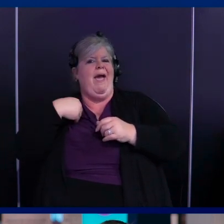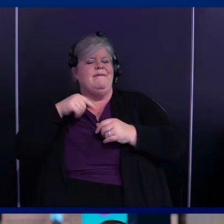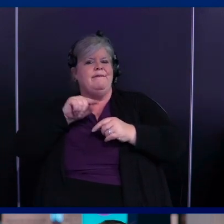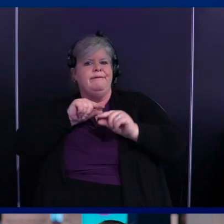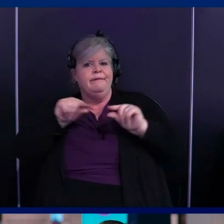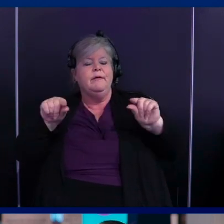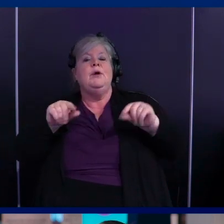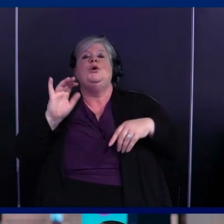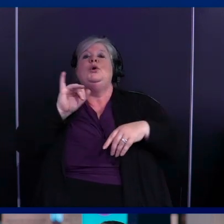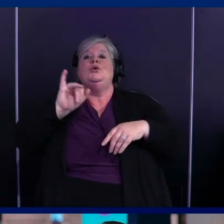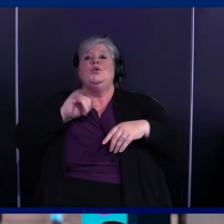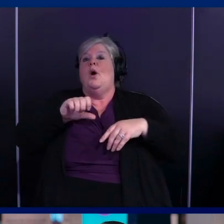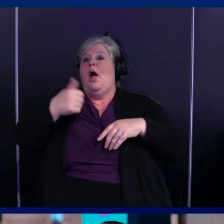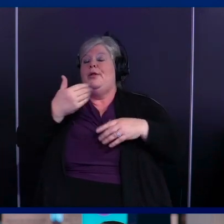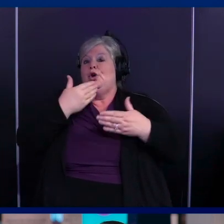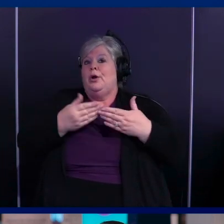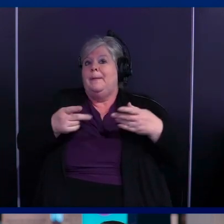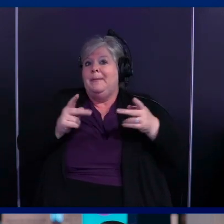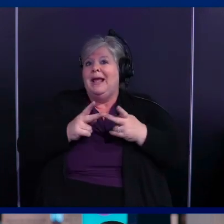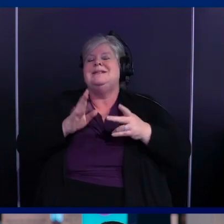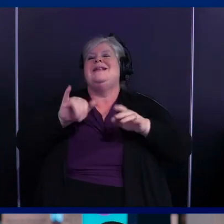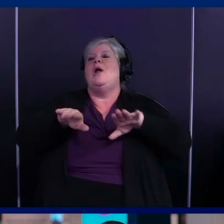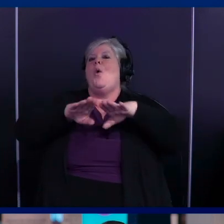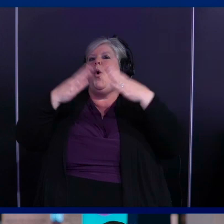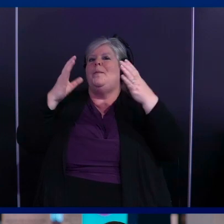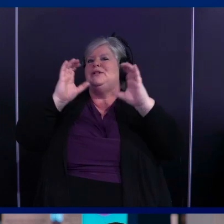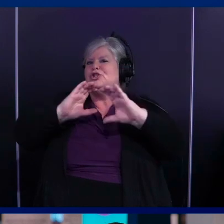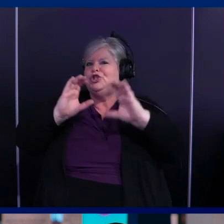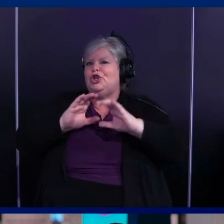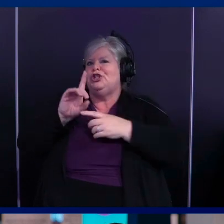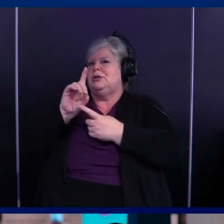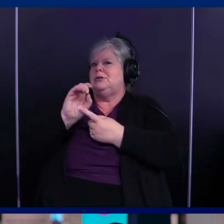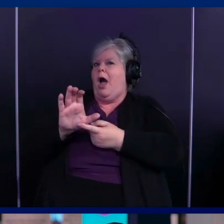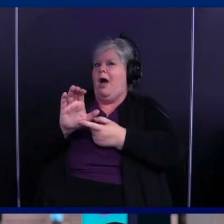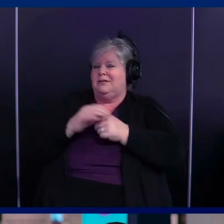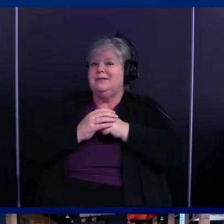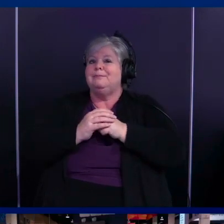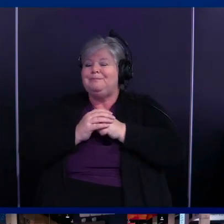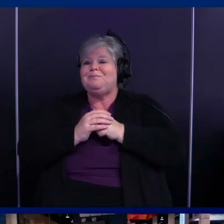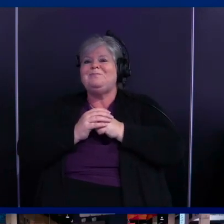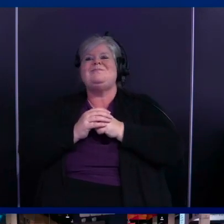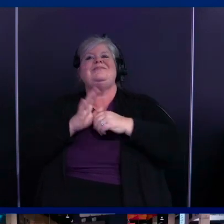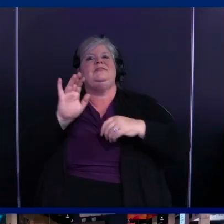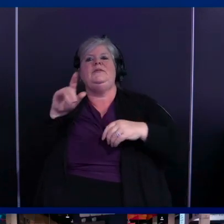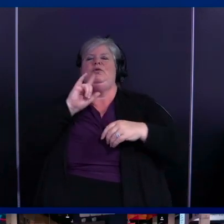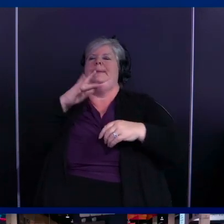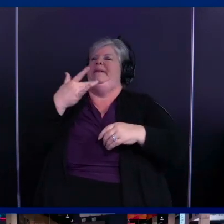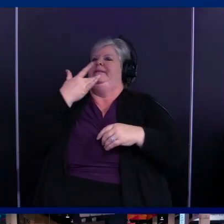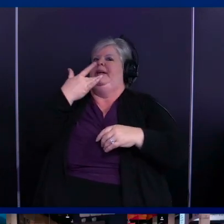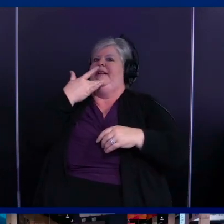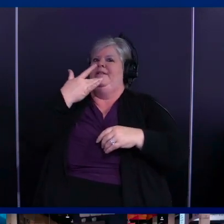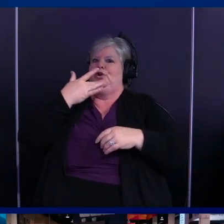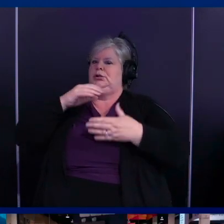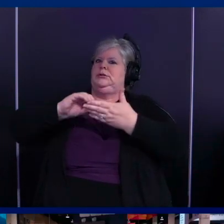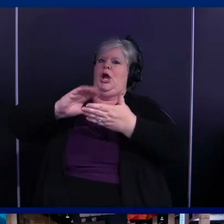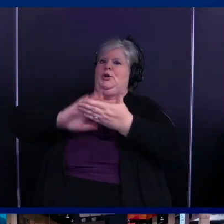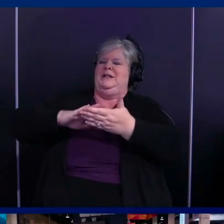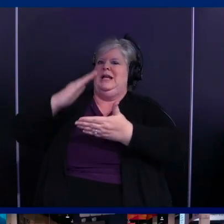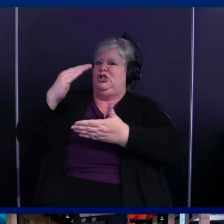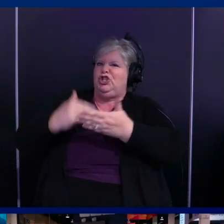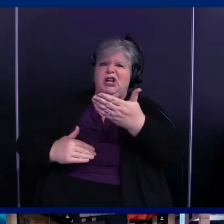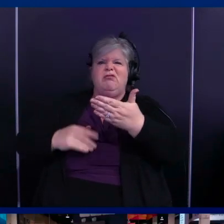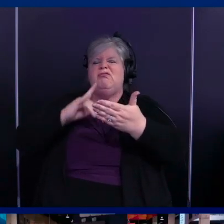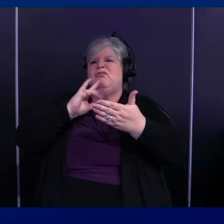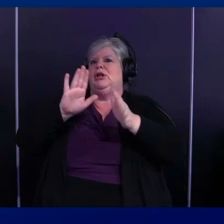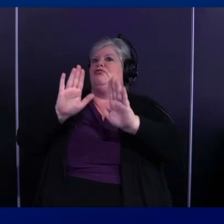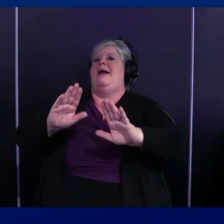great place to get started is the OpenSearch documentation. The OpenSearch documentation is honestly one of my favorite documentation sets. There's a really